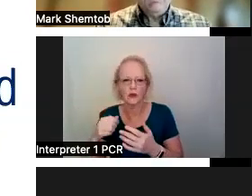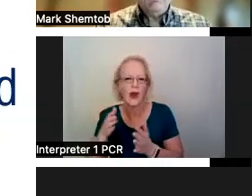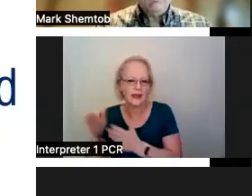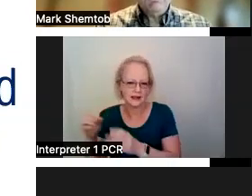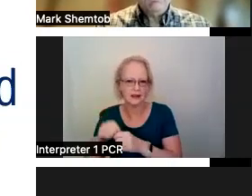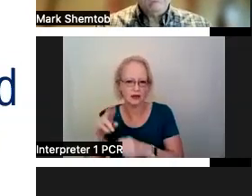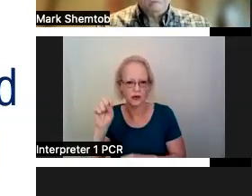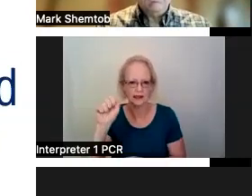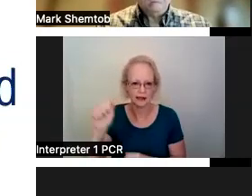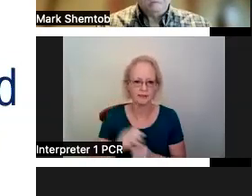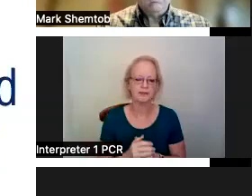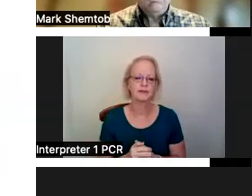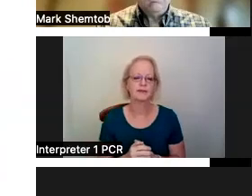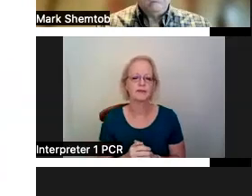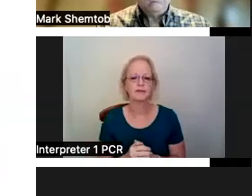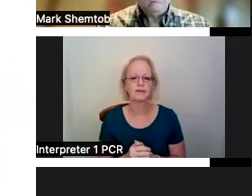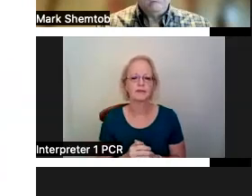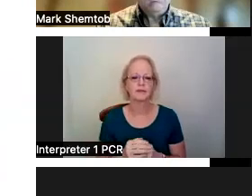Next slide.